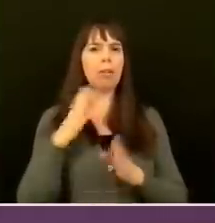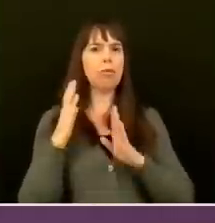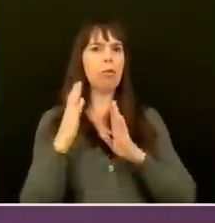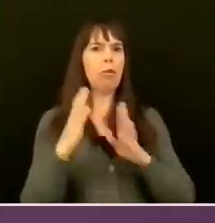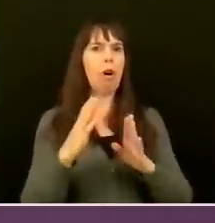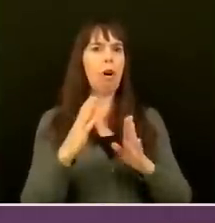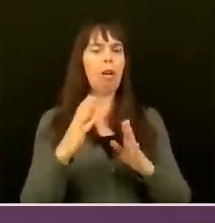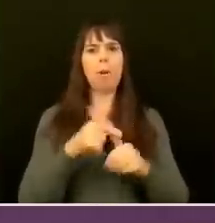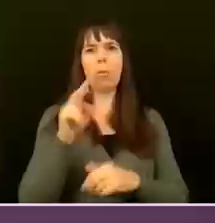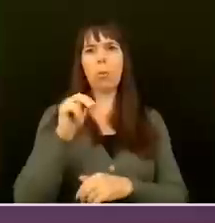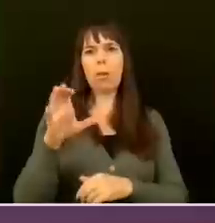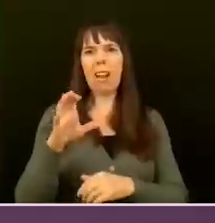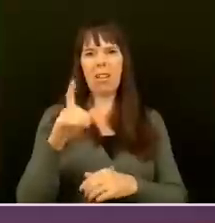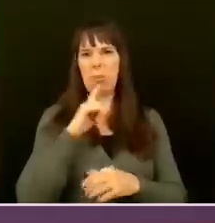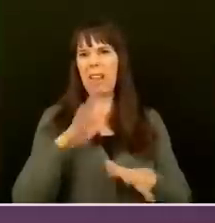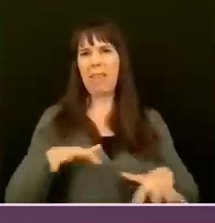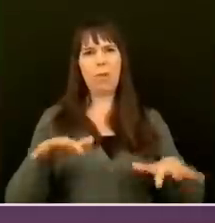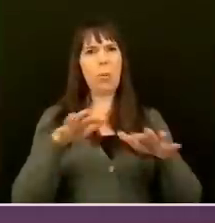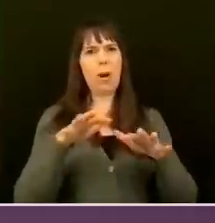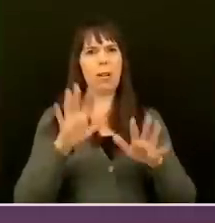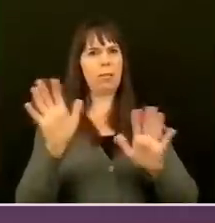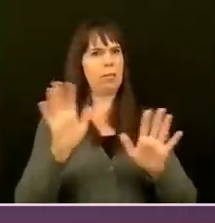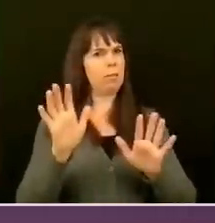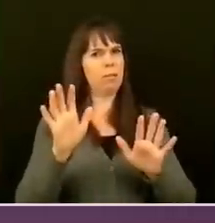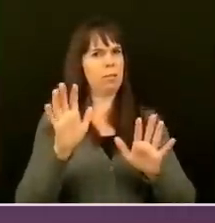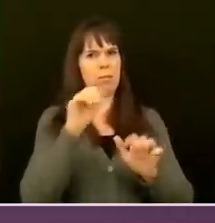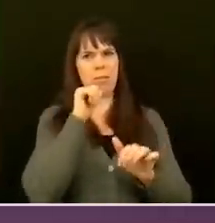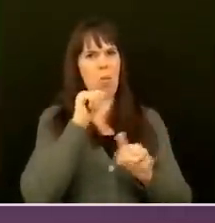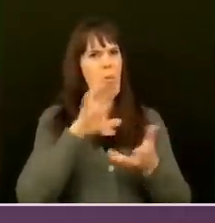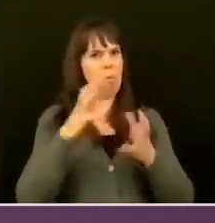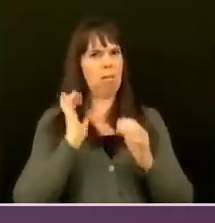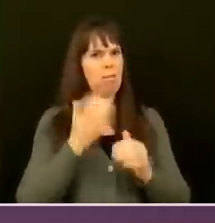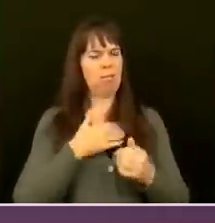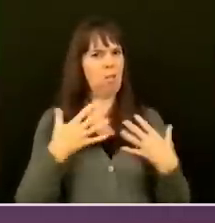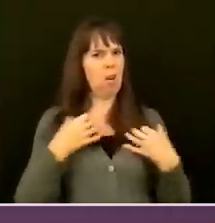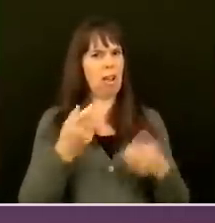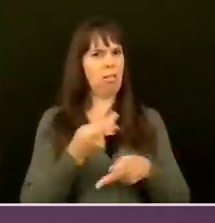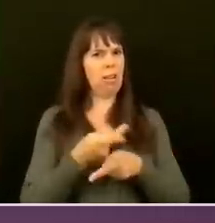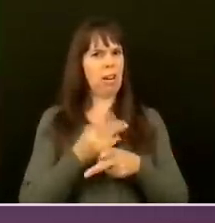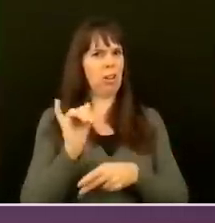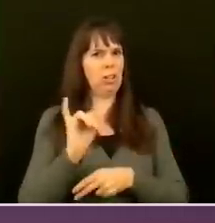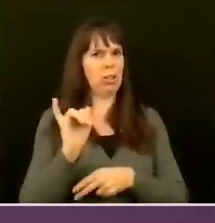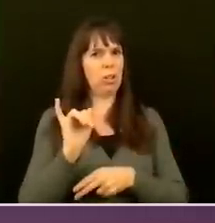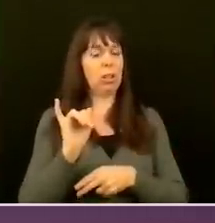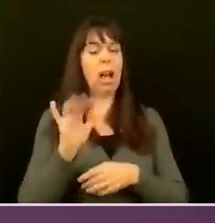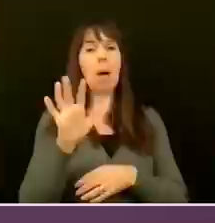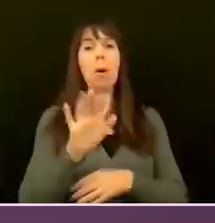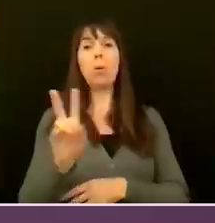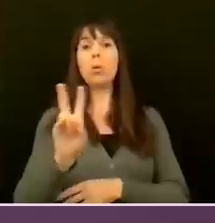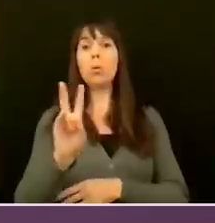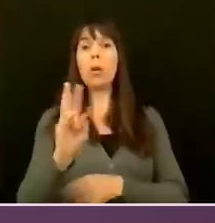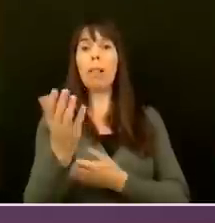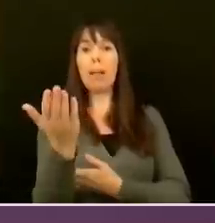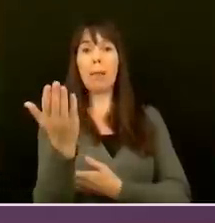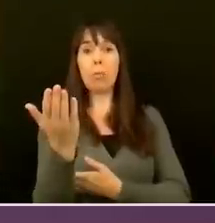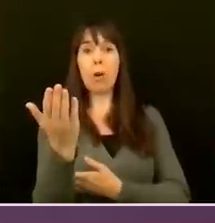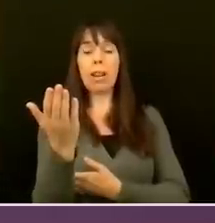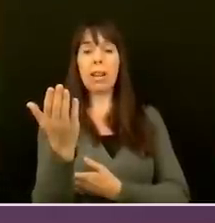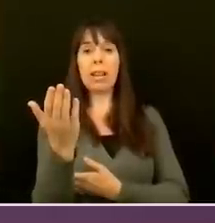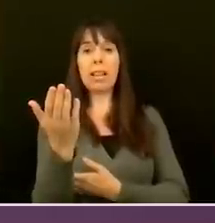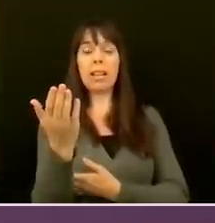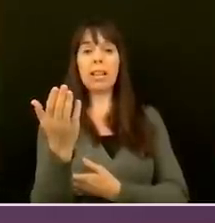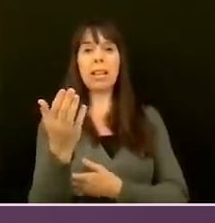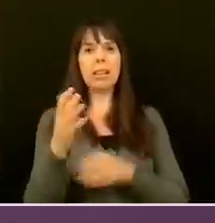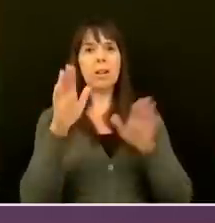North Carolina, from everywhere, saying don't mess with our health care. And then at around 2 o'clock in the morning, the late,